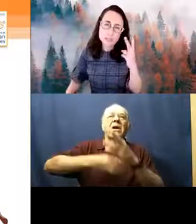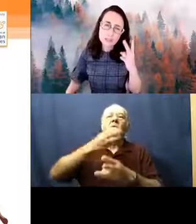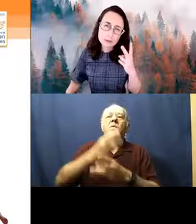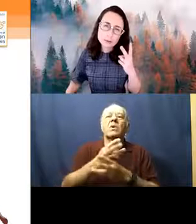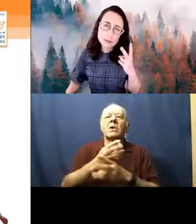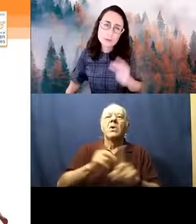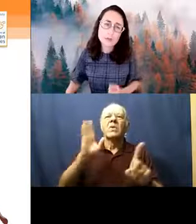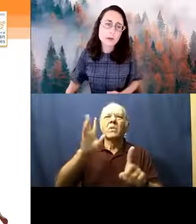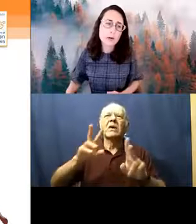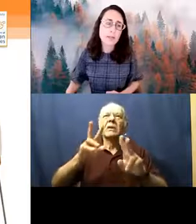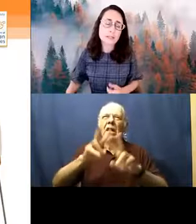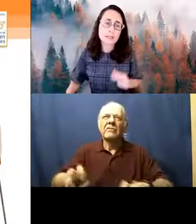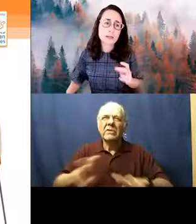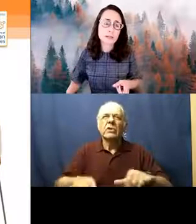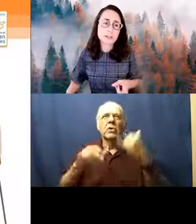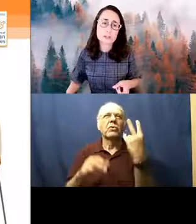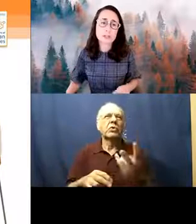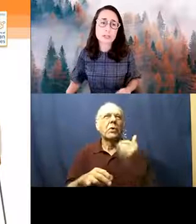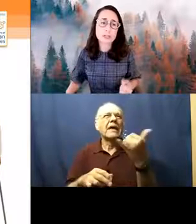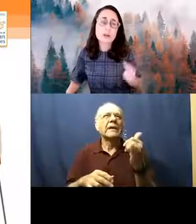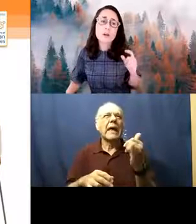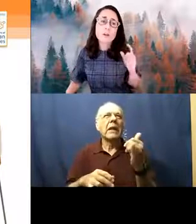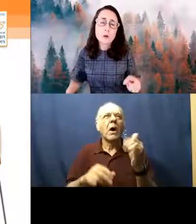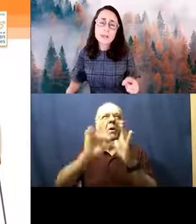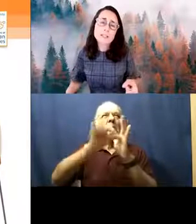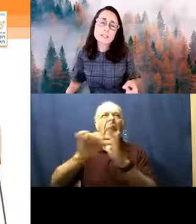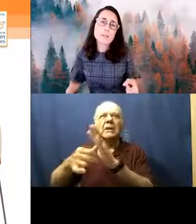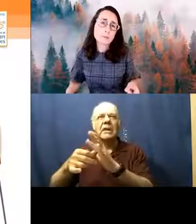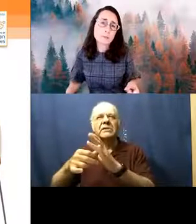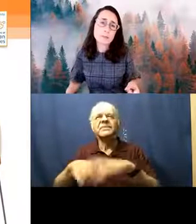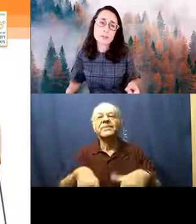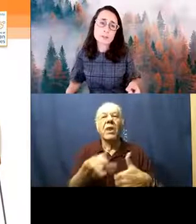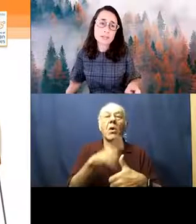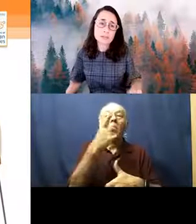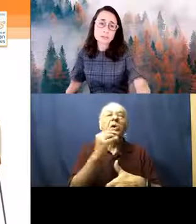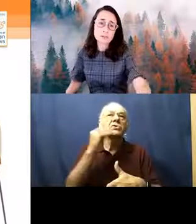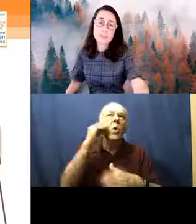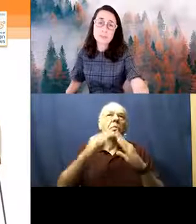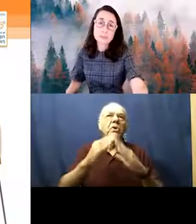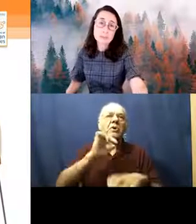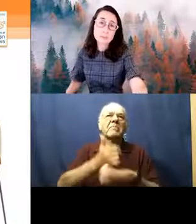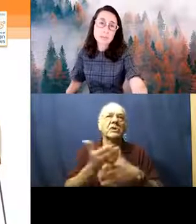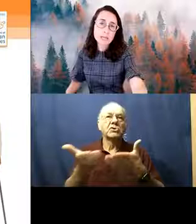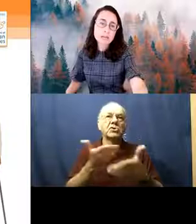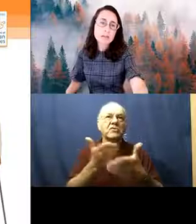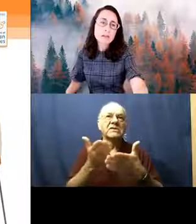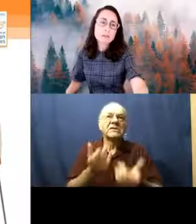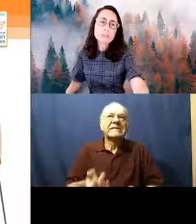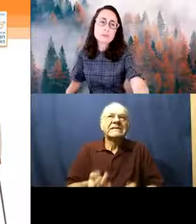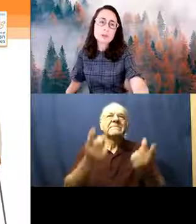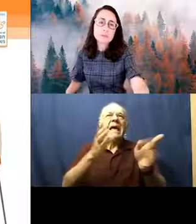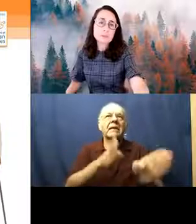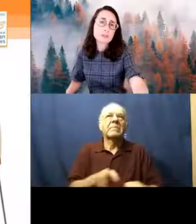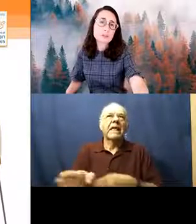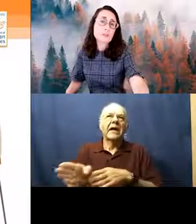we're going to dig into those two yellow highlights that I mentioned earlier. One is the Home and Community-Based Services Spend Plan.